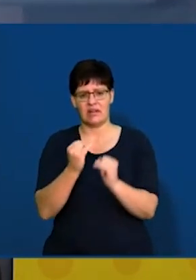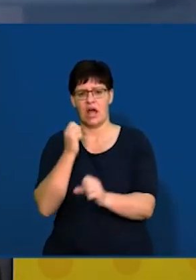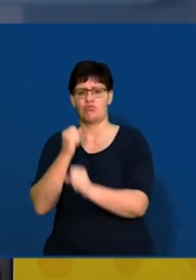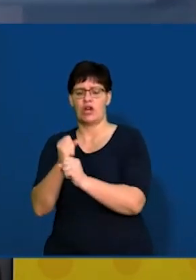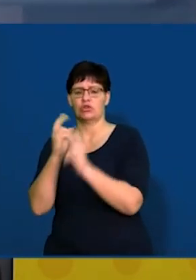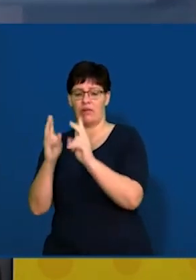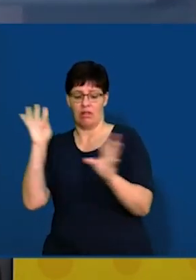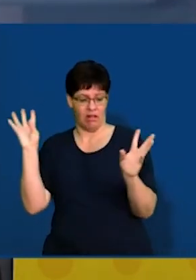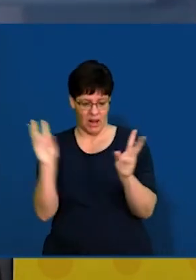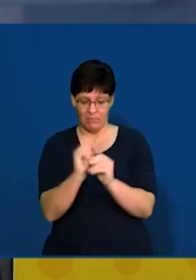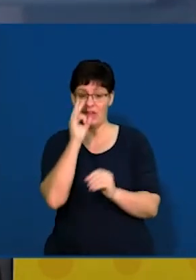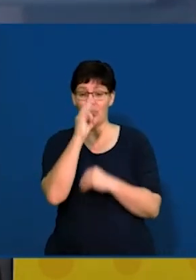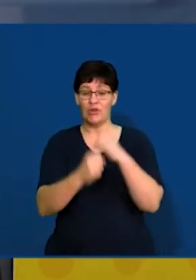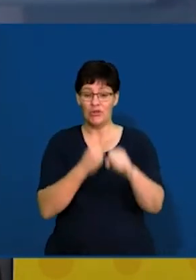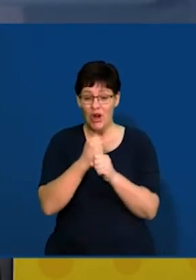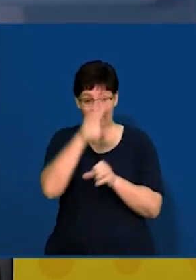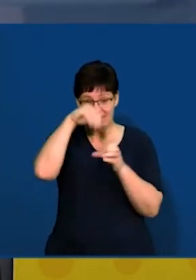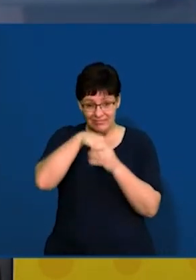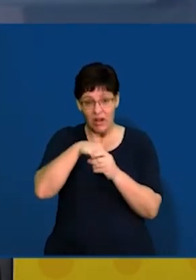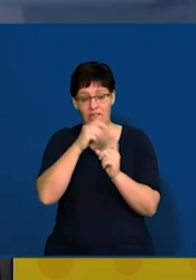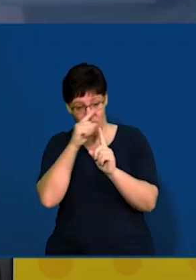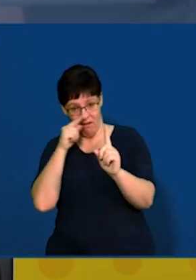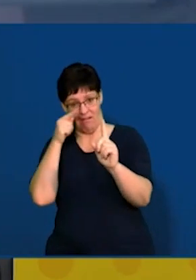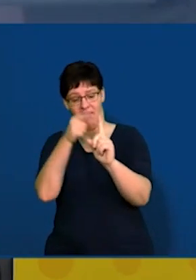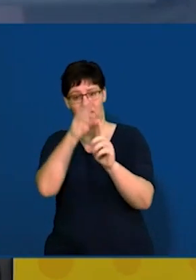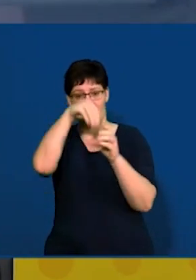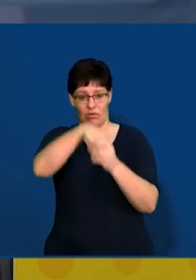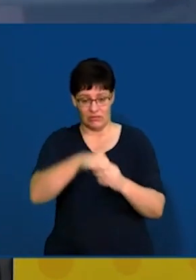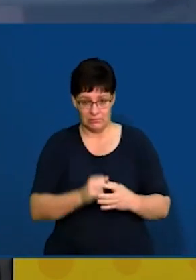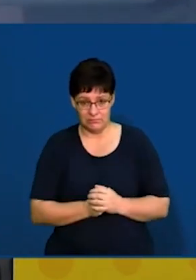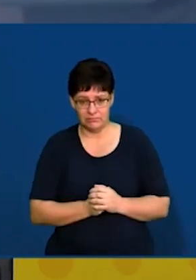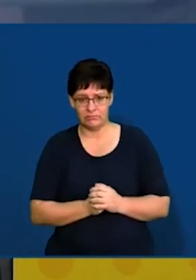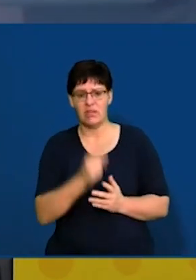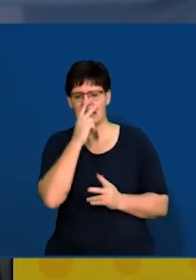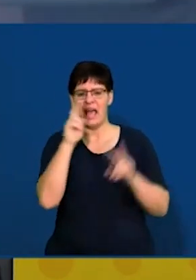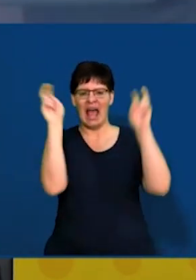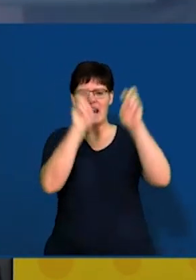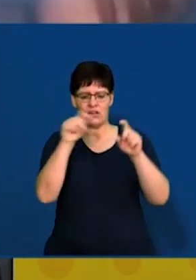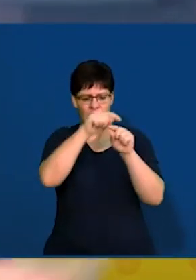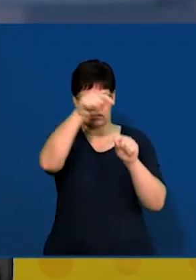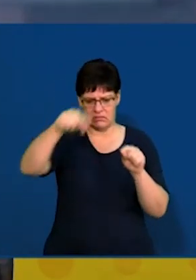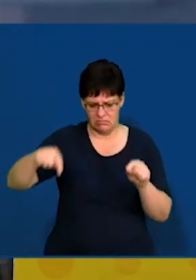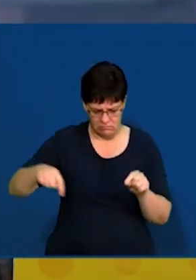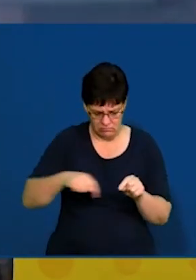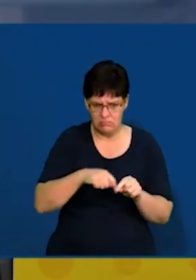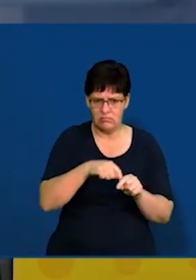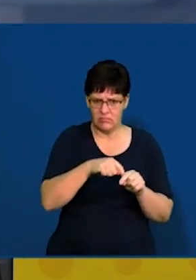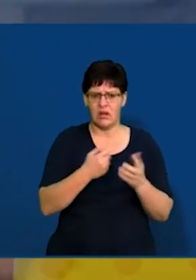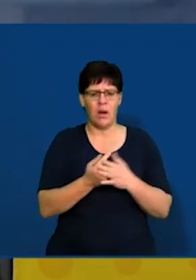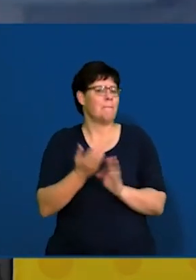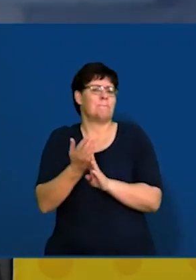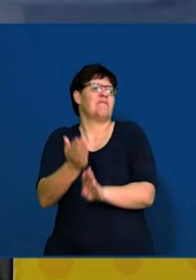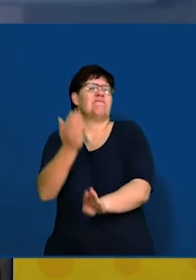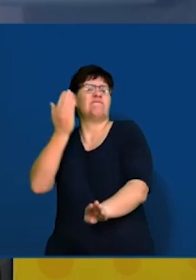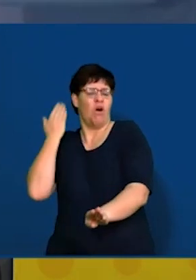into, the major concept in grade 12. When you look at electric circuits, we start electric circuits way beyond